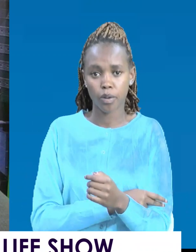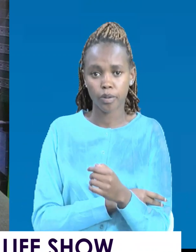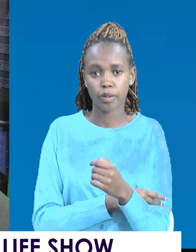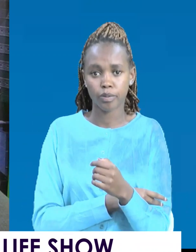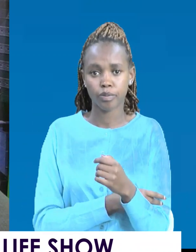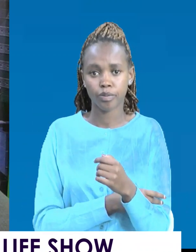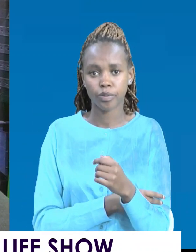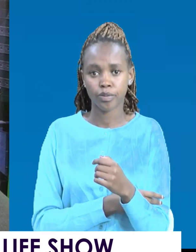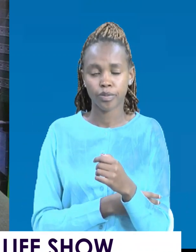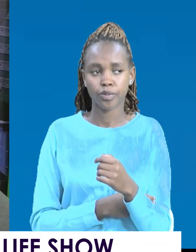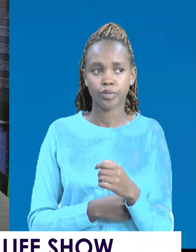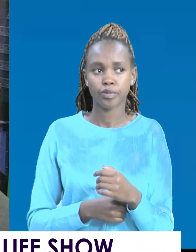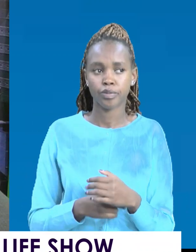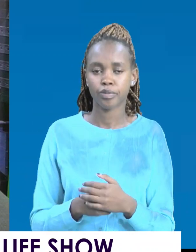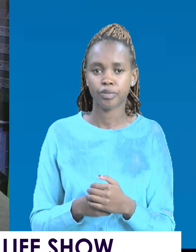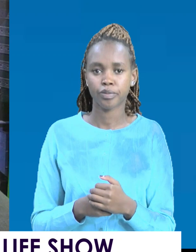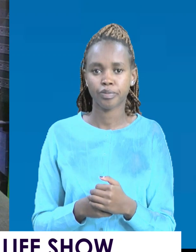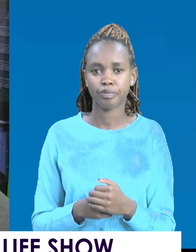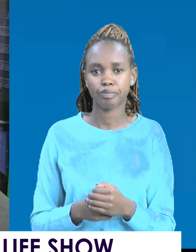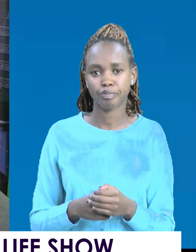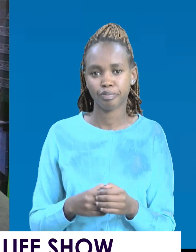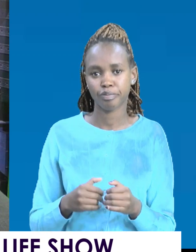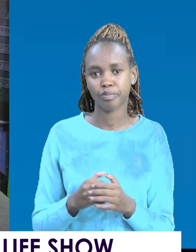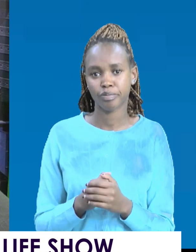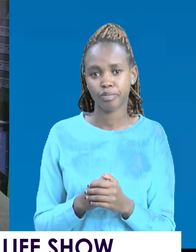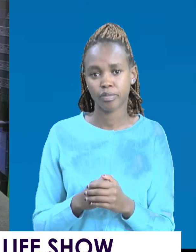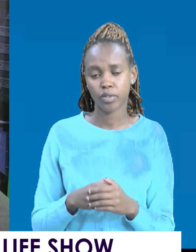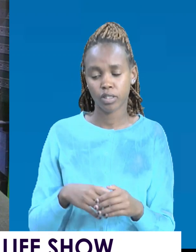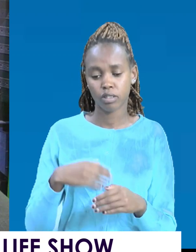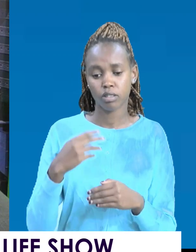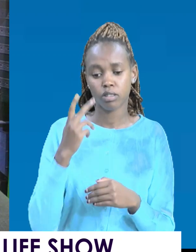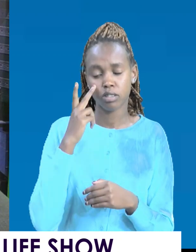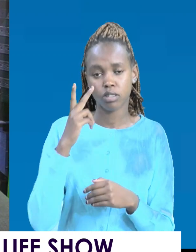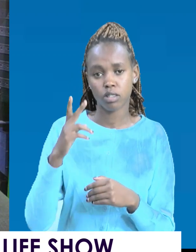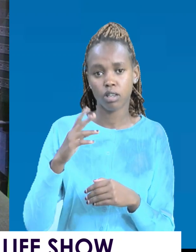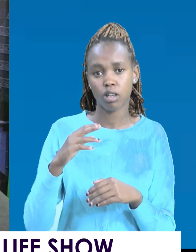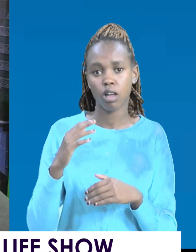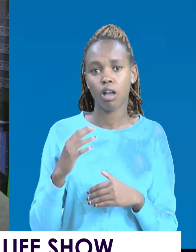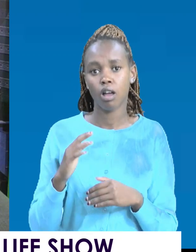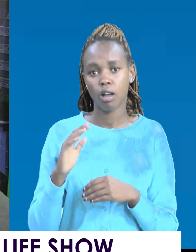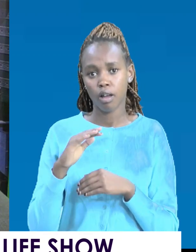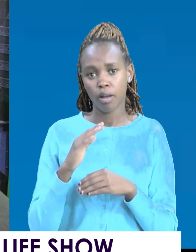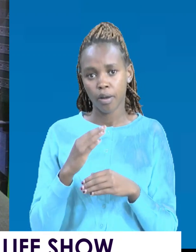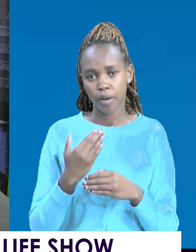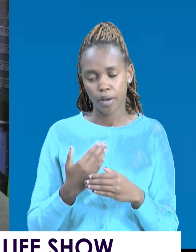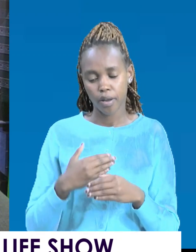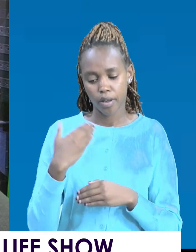keep you alive. Stay alive. I'm seeing you after the break.